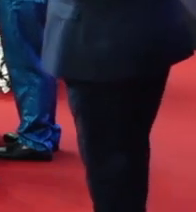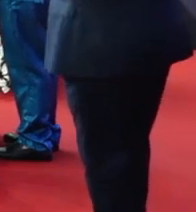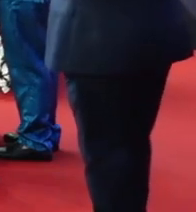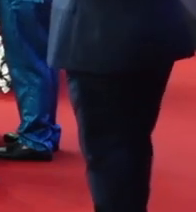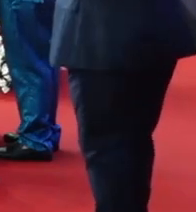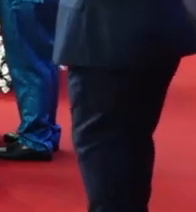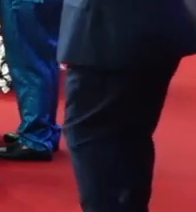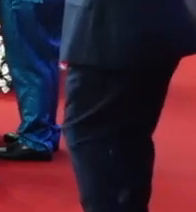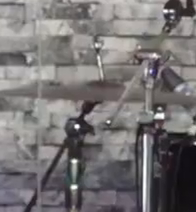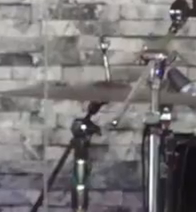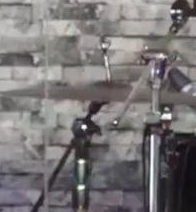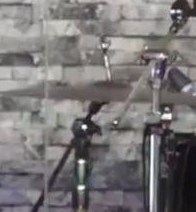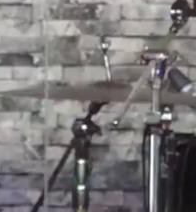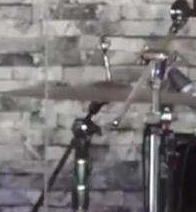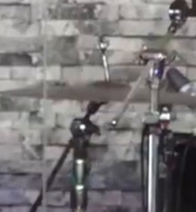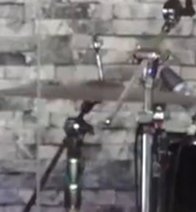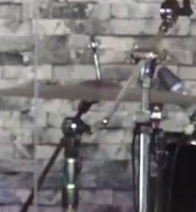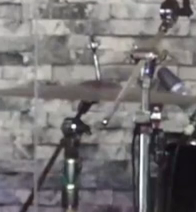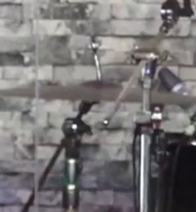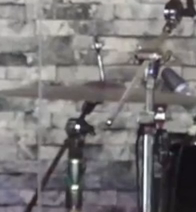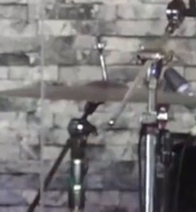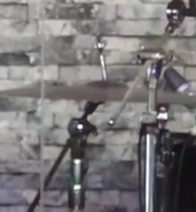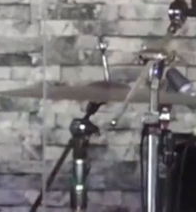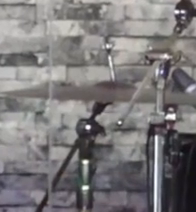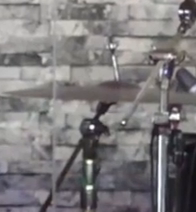now, you may sit down.